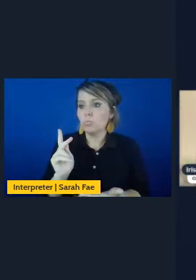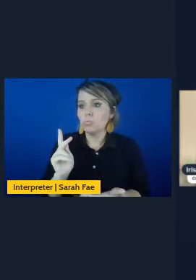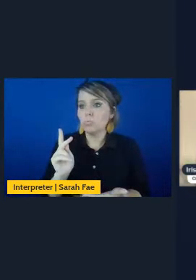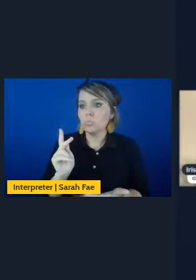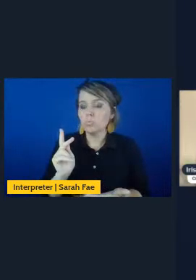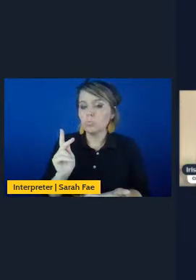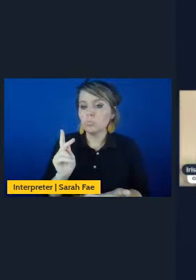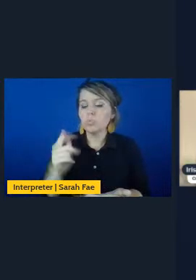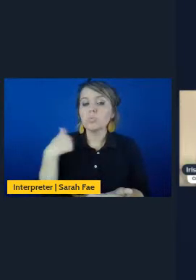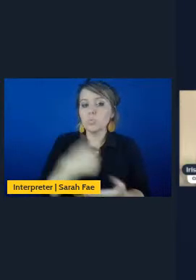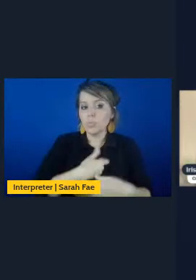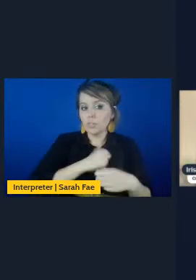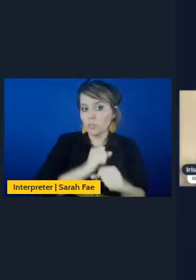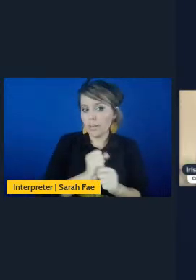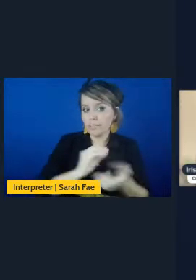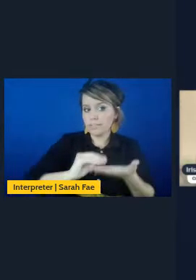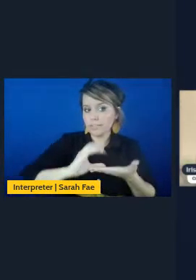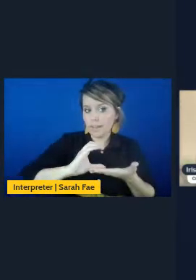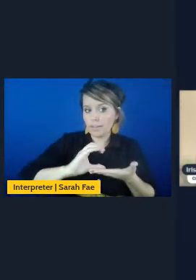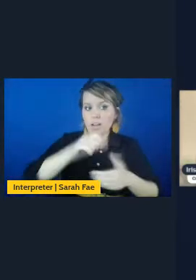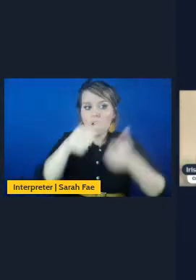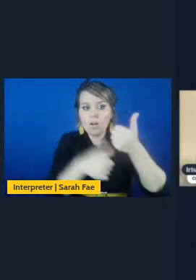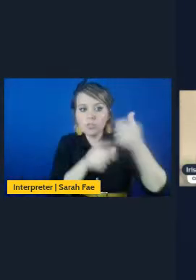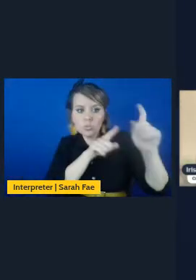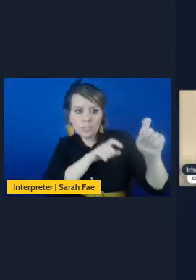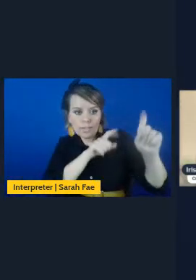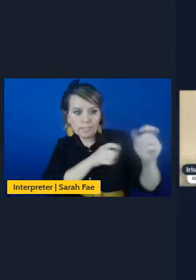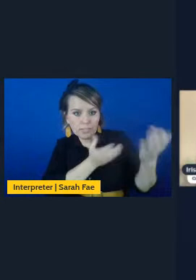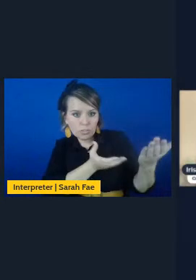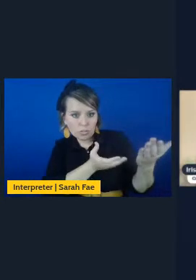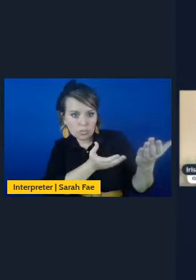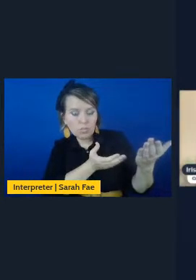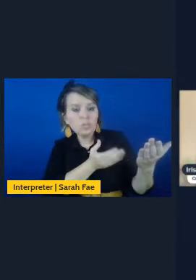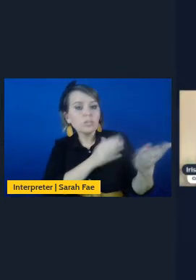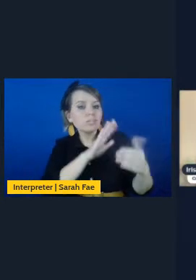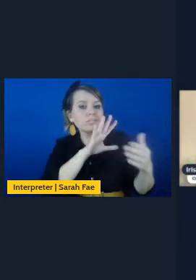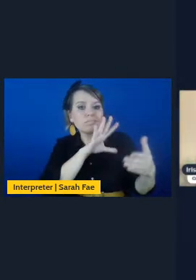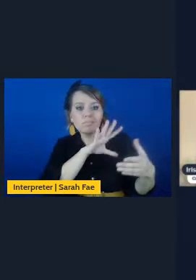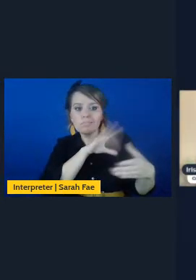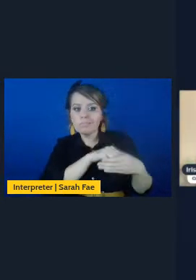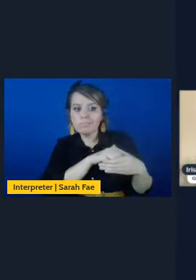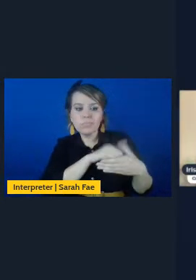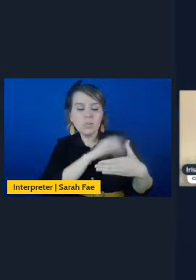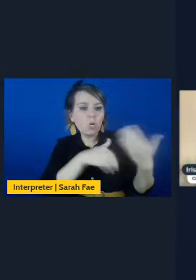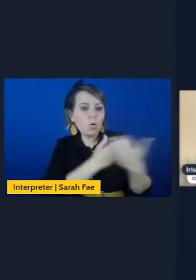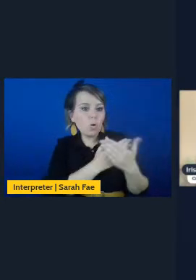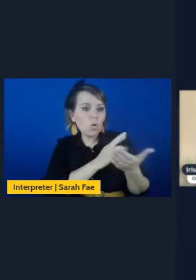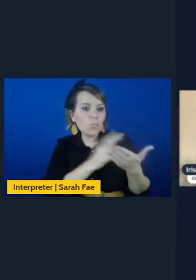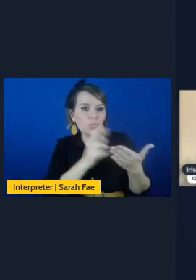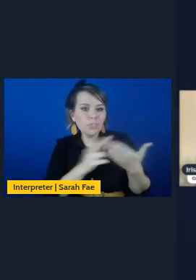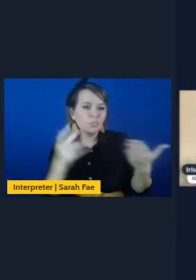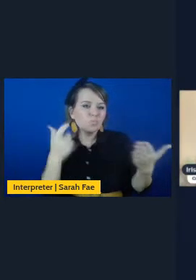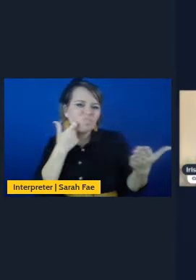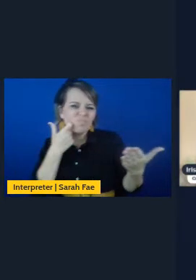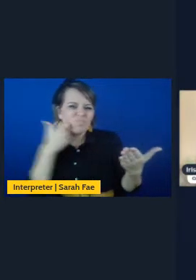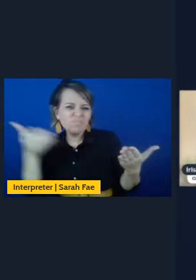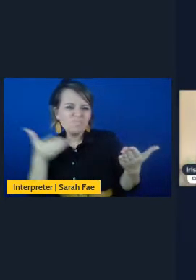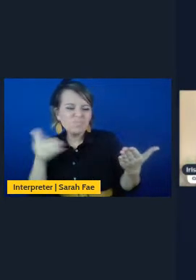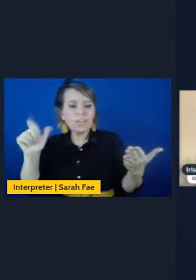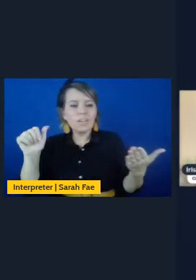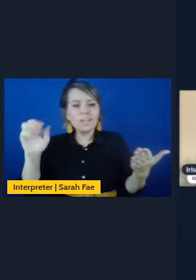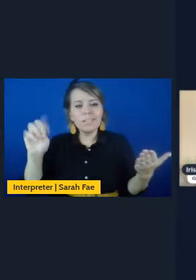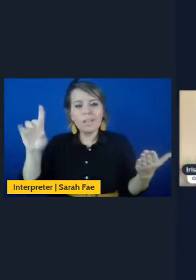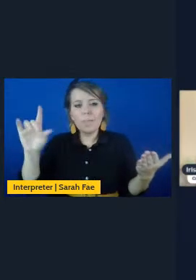stack under test here, containing all the resources that Svenja just introduced, so the Lambda function, the